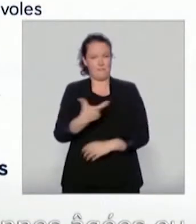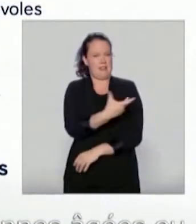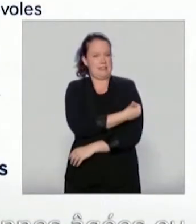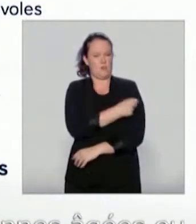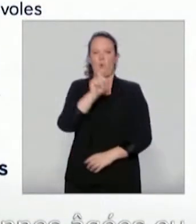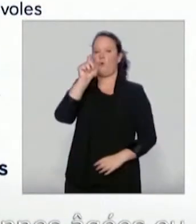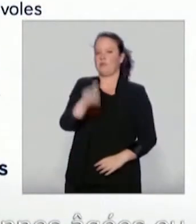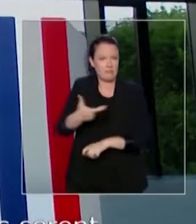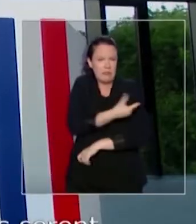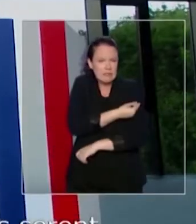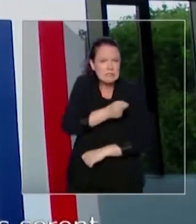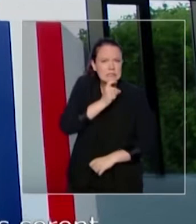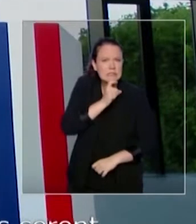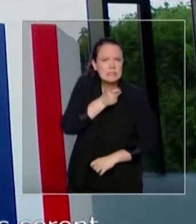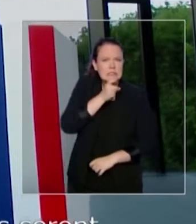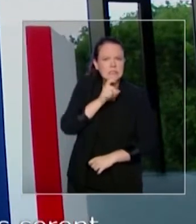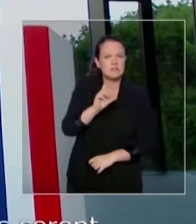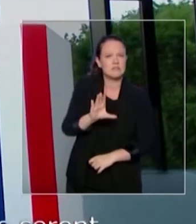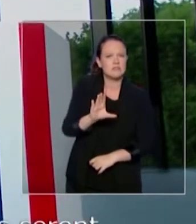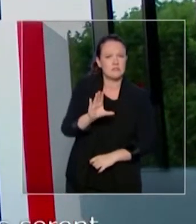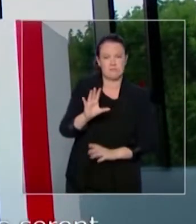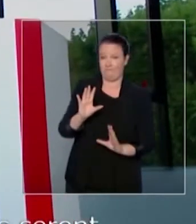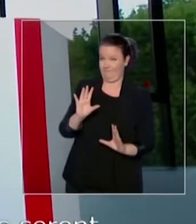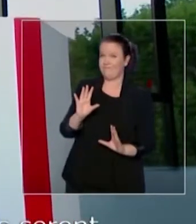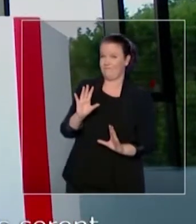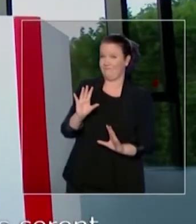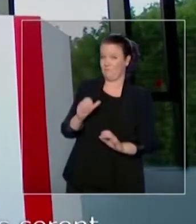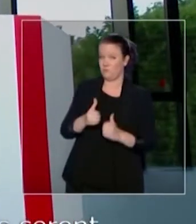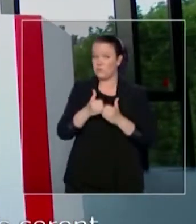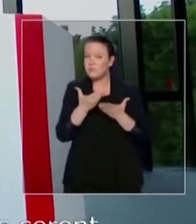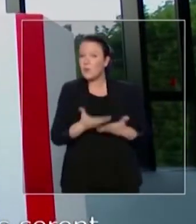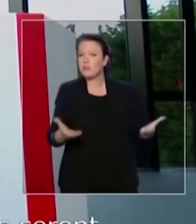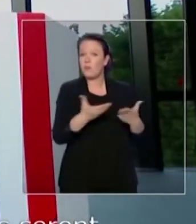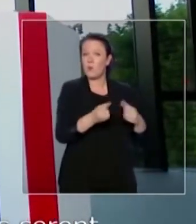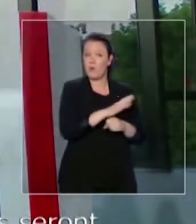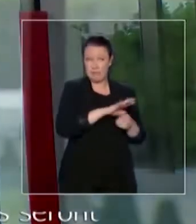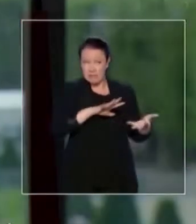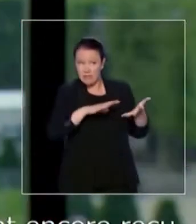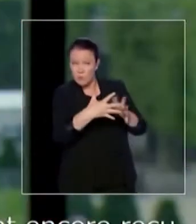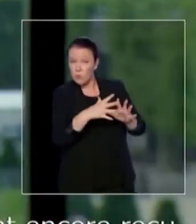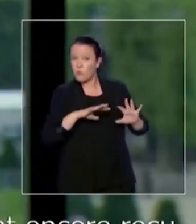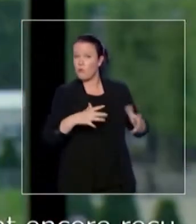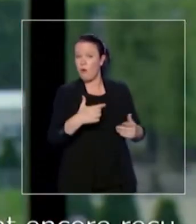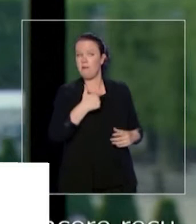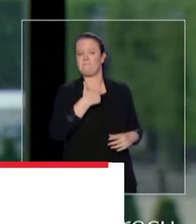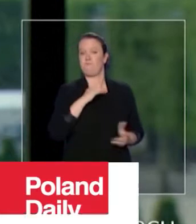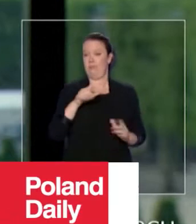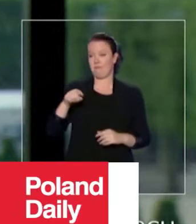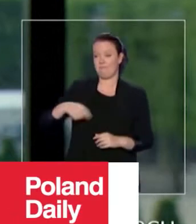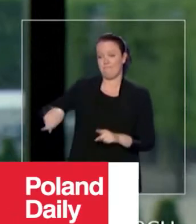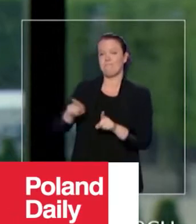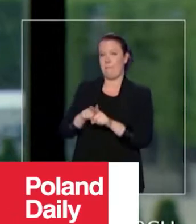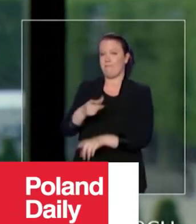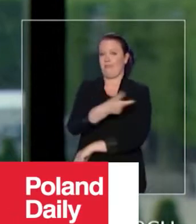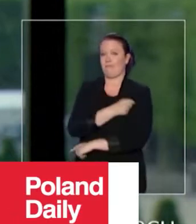coronavirus by convincing enough people, including medical staff, to get inoculated voluntarily. For care workers